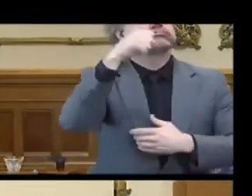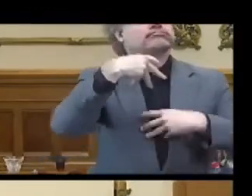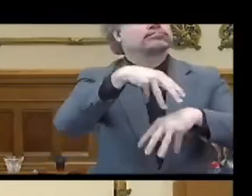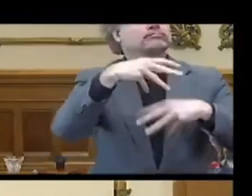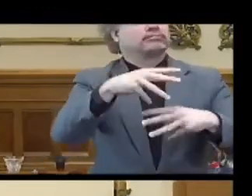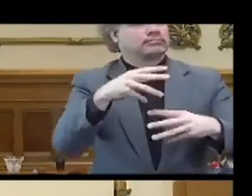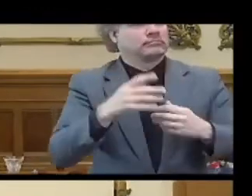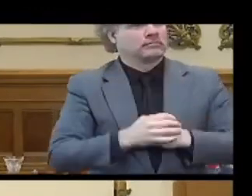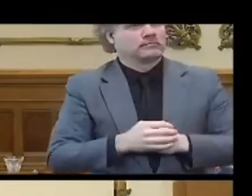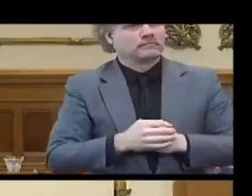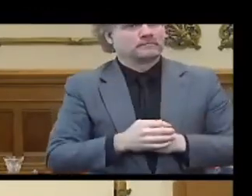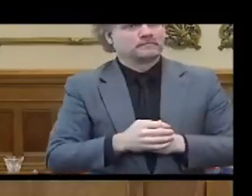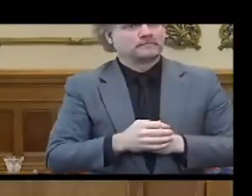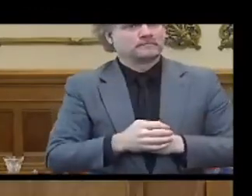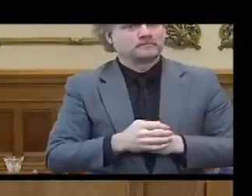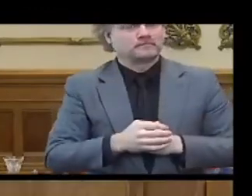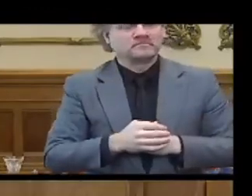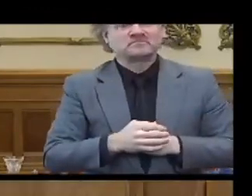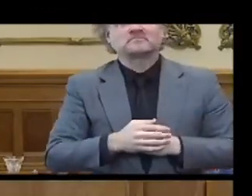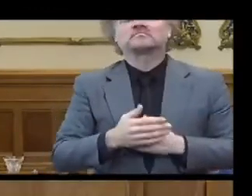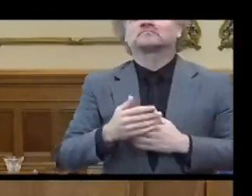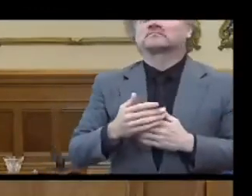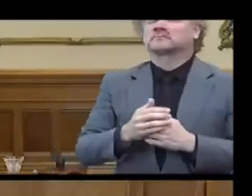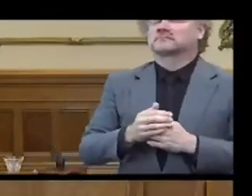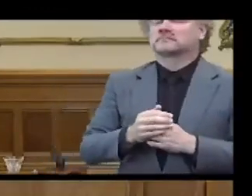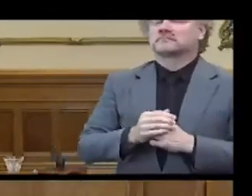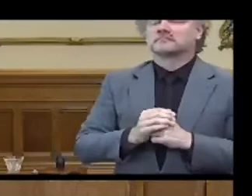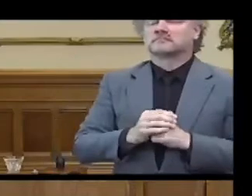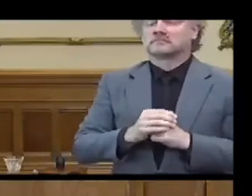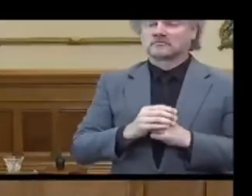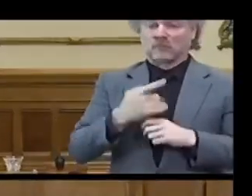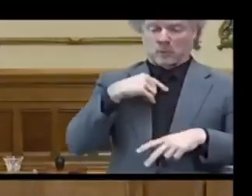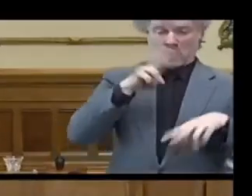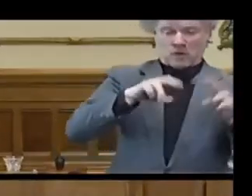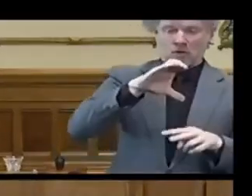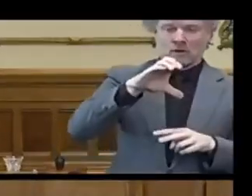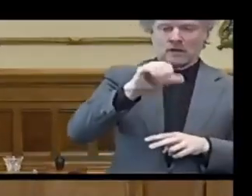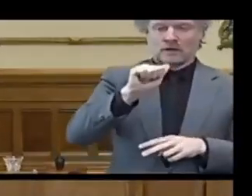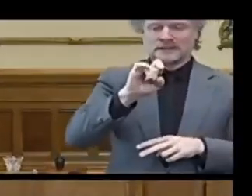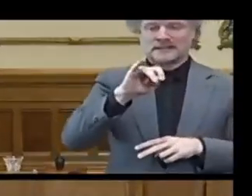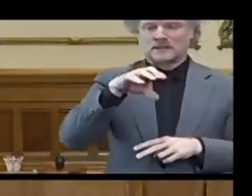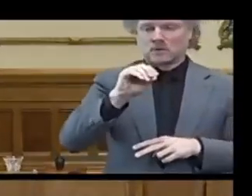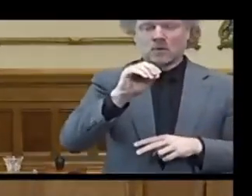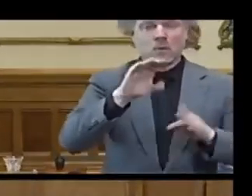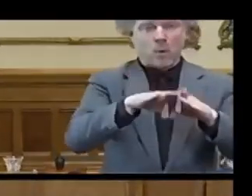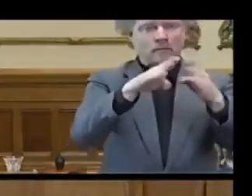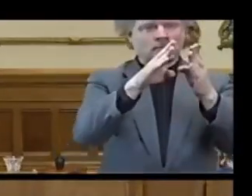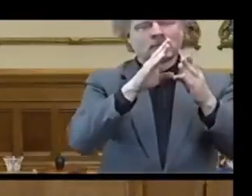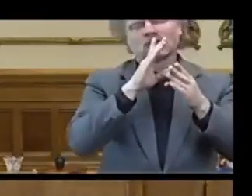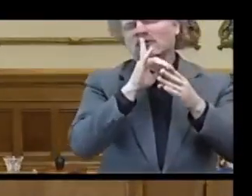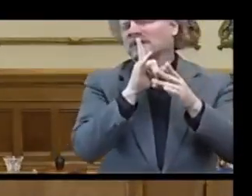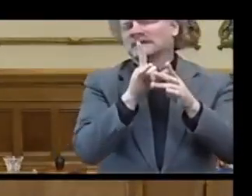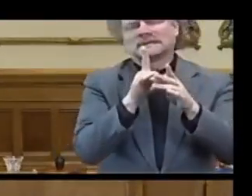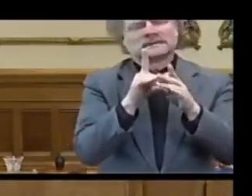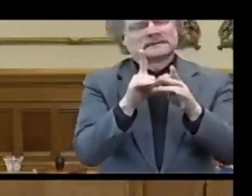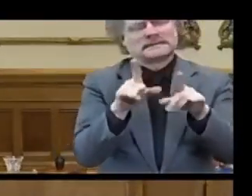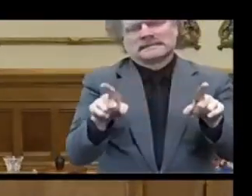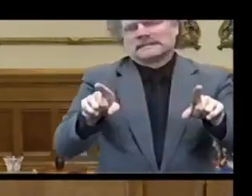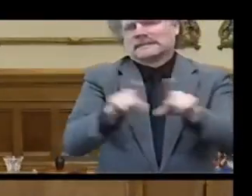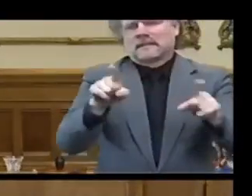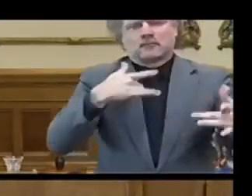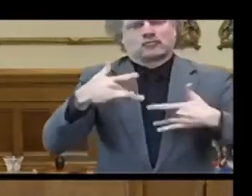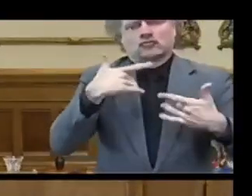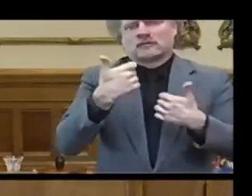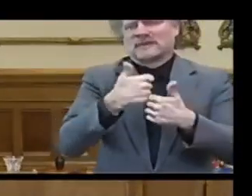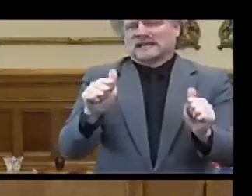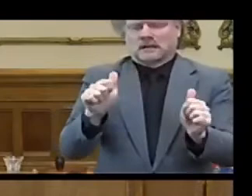want to go first? Sure. When we look at the casinos reopening, it's the same concerns I would have over any